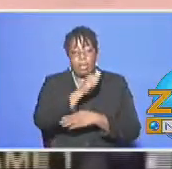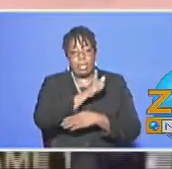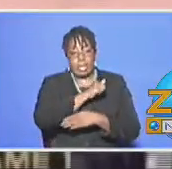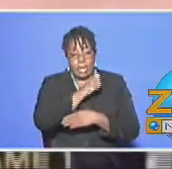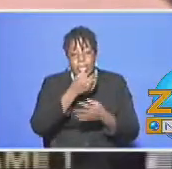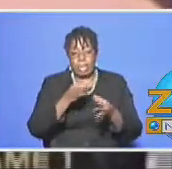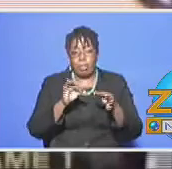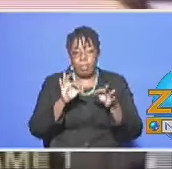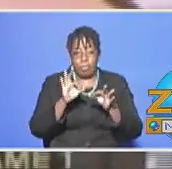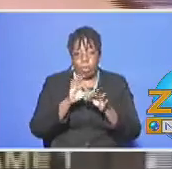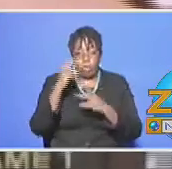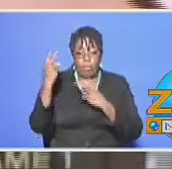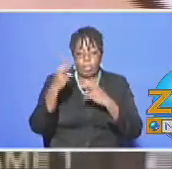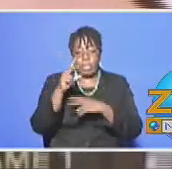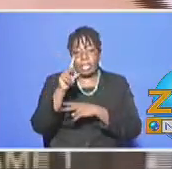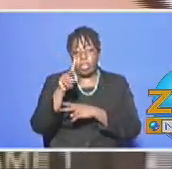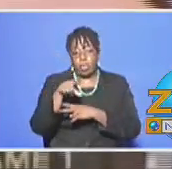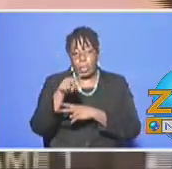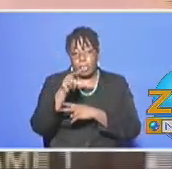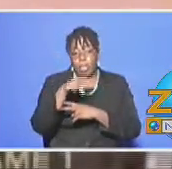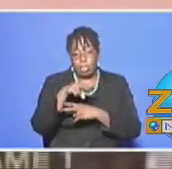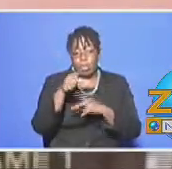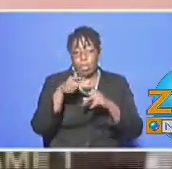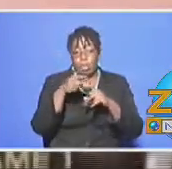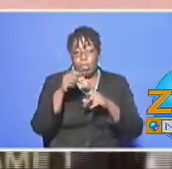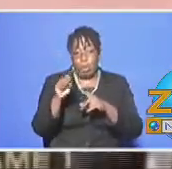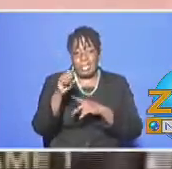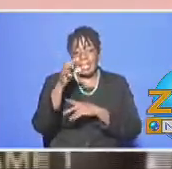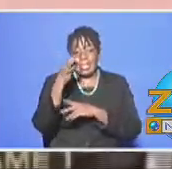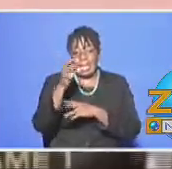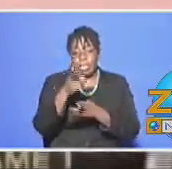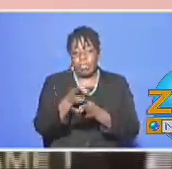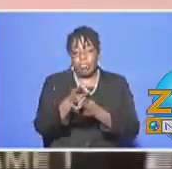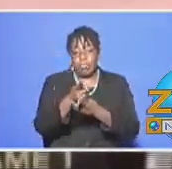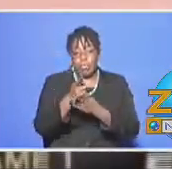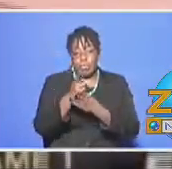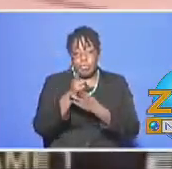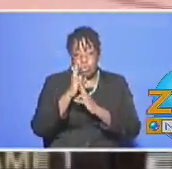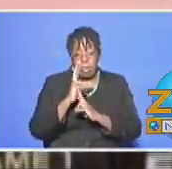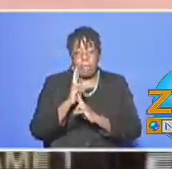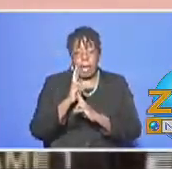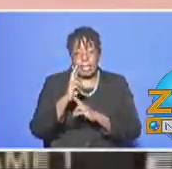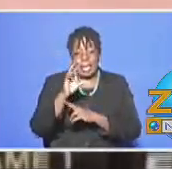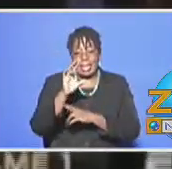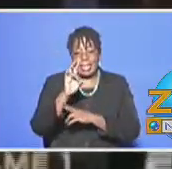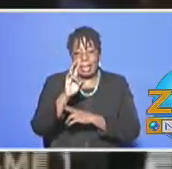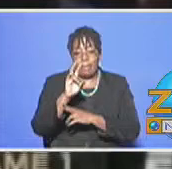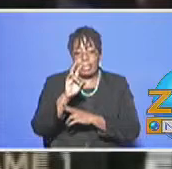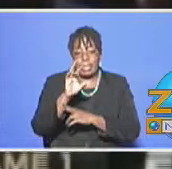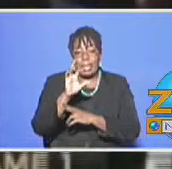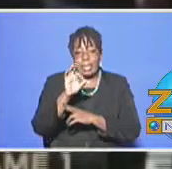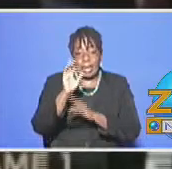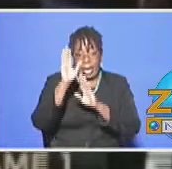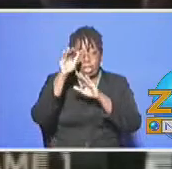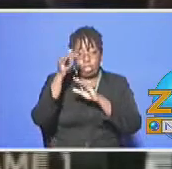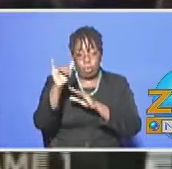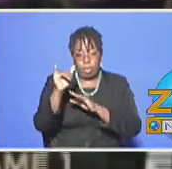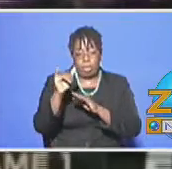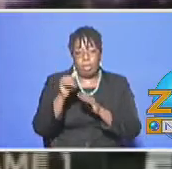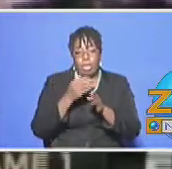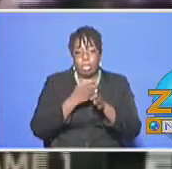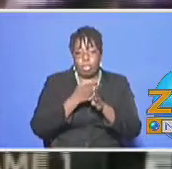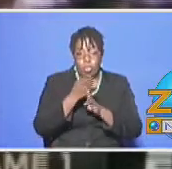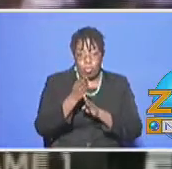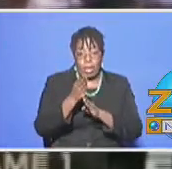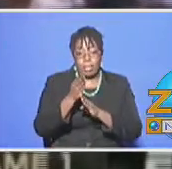the victory, logging 22 points and 19 rebounds on 7 of 9 shooting. It's his 4th straight double-double and 12th